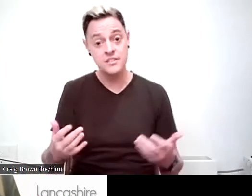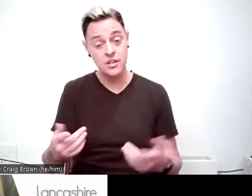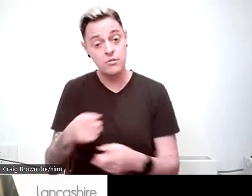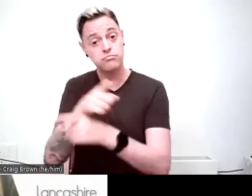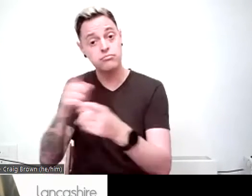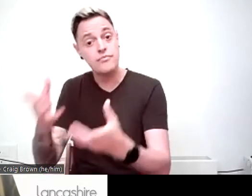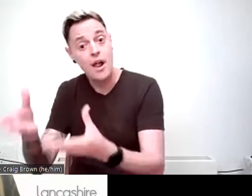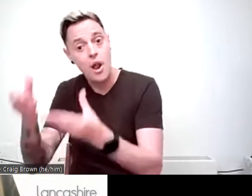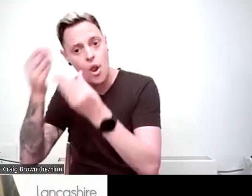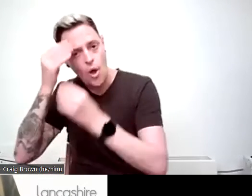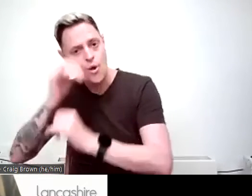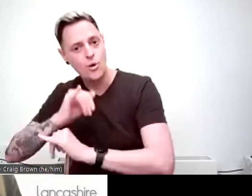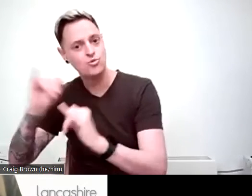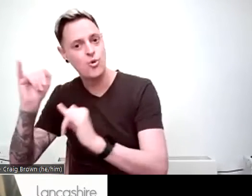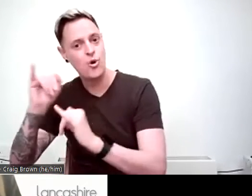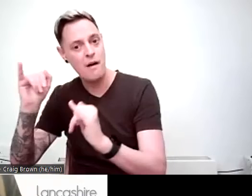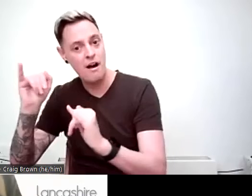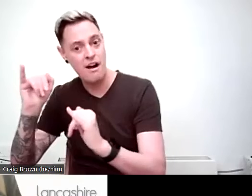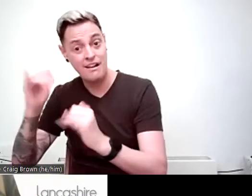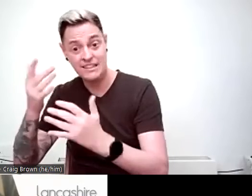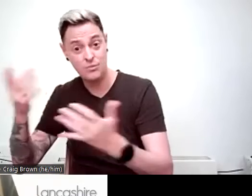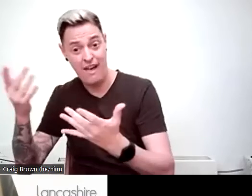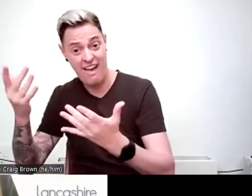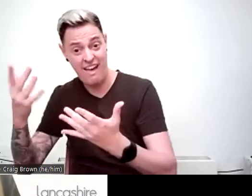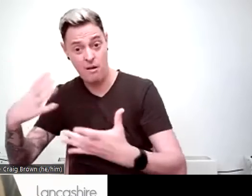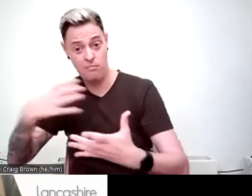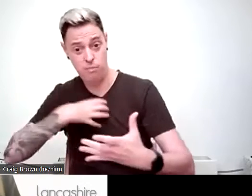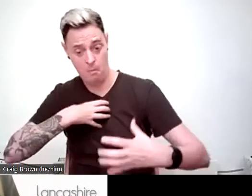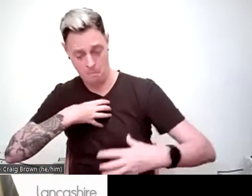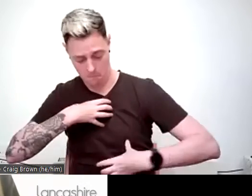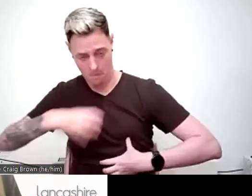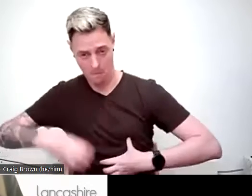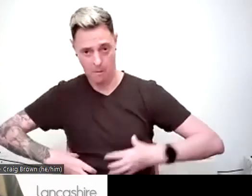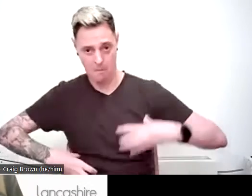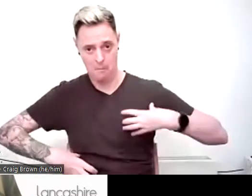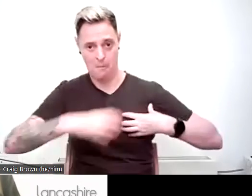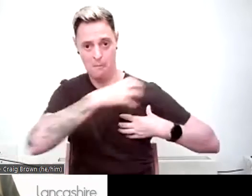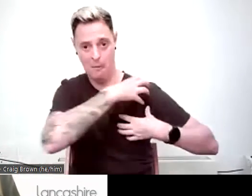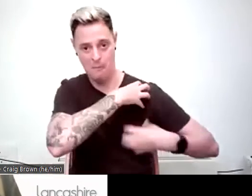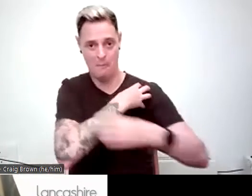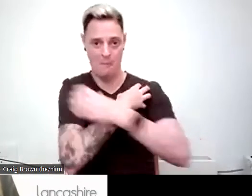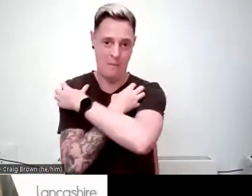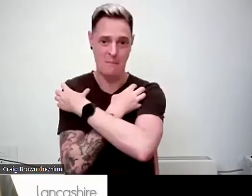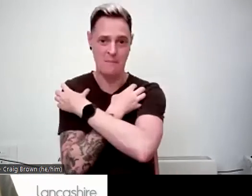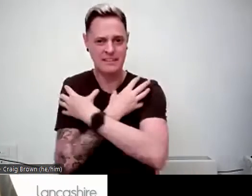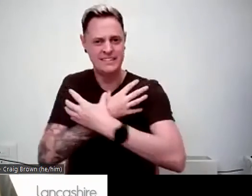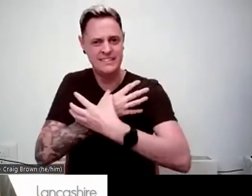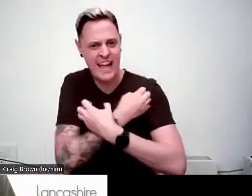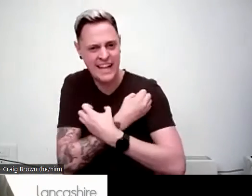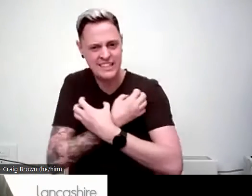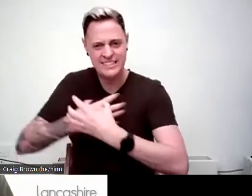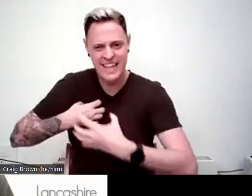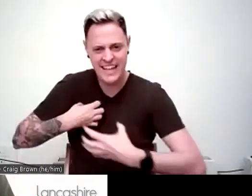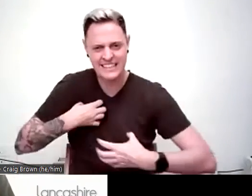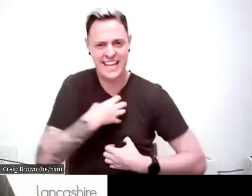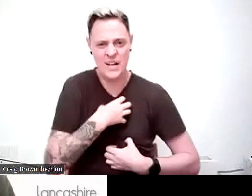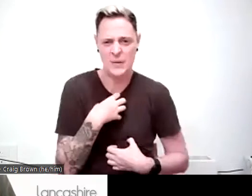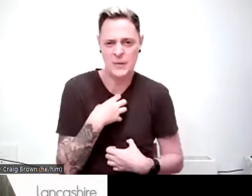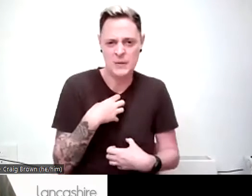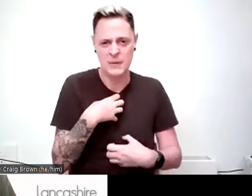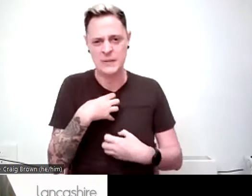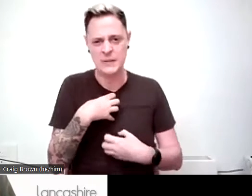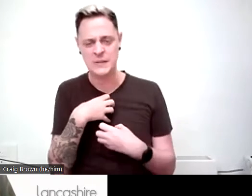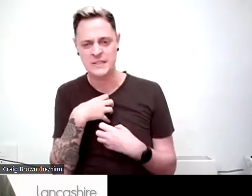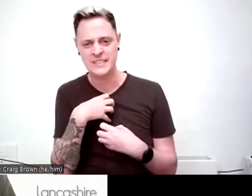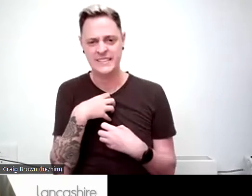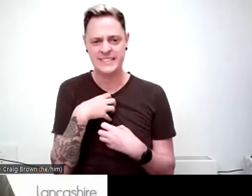They understand that it is stored in the body. And we're all walking around with all of this tension, all of this holding, and there's no amount